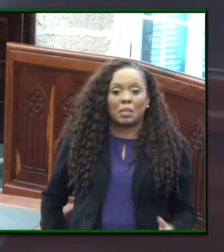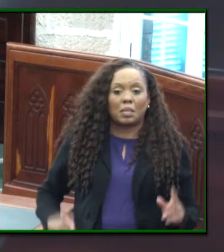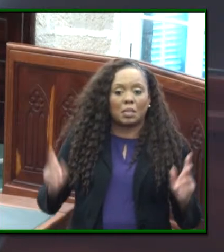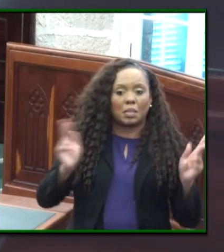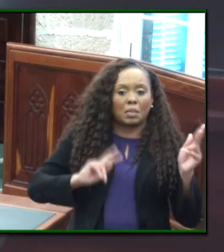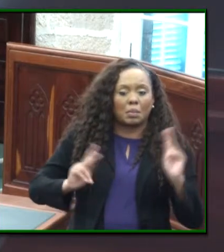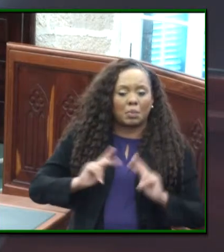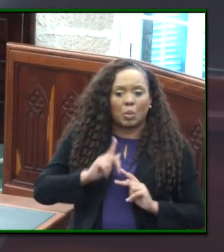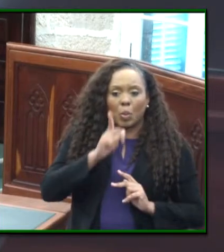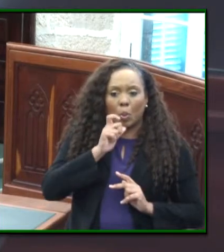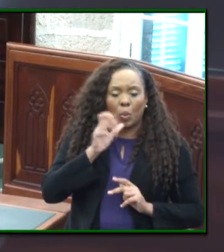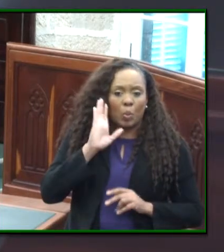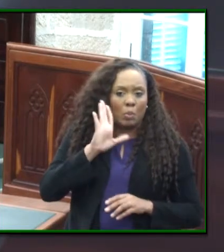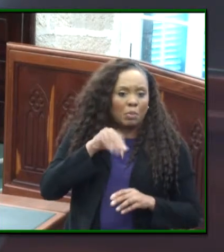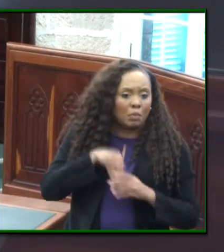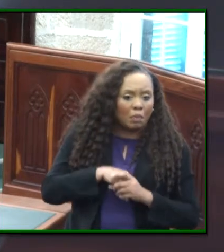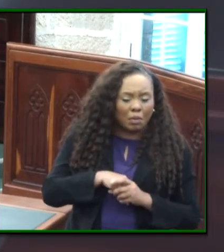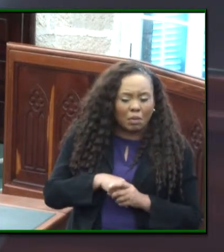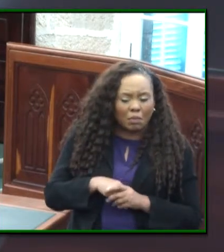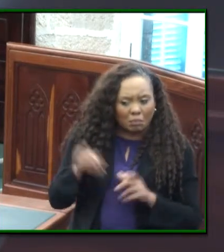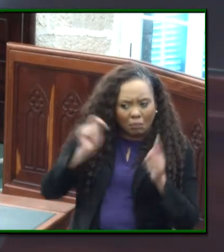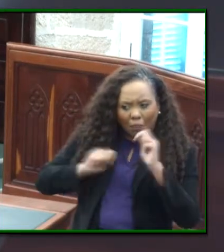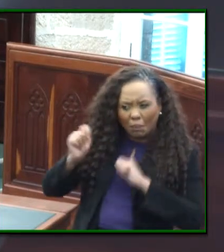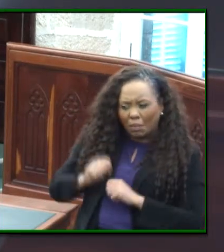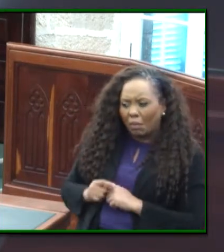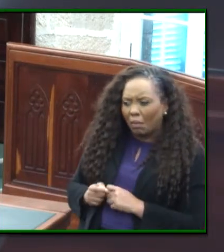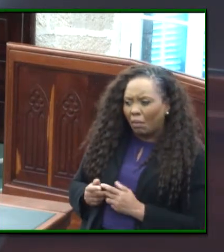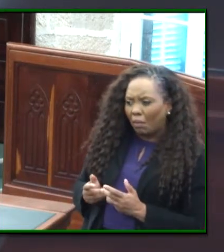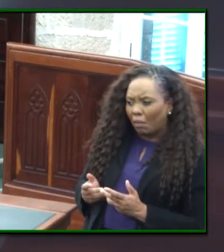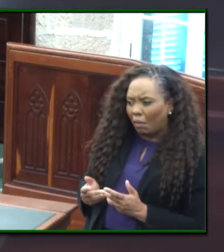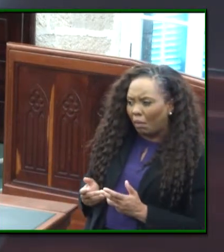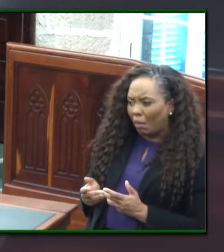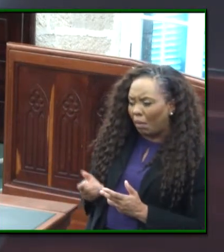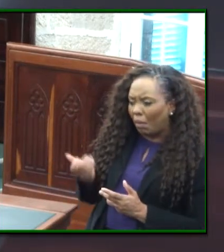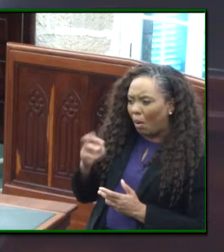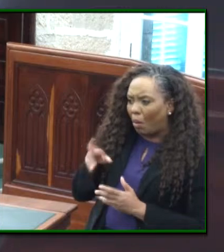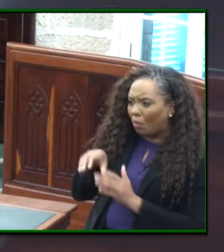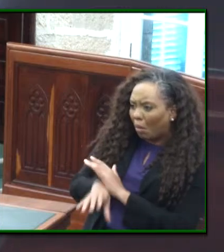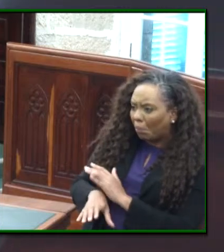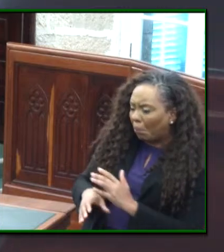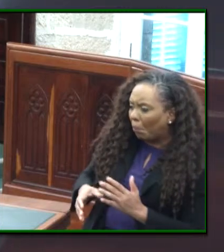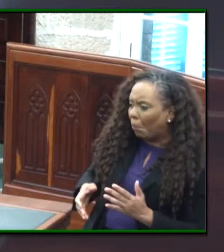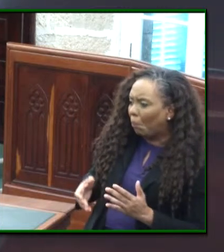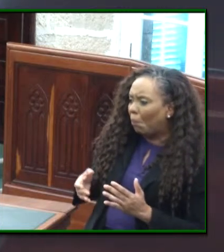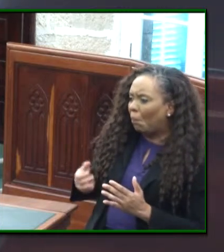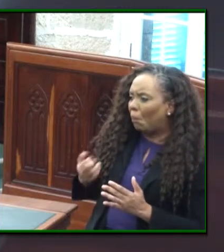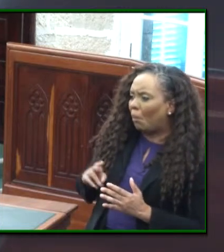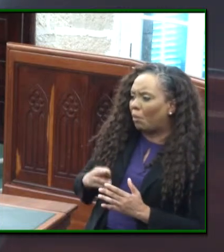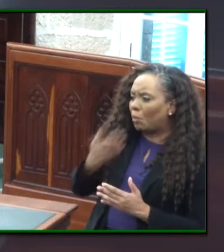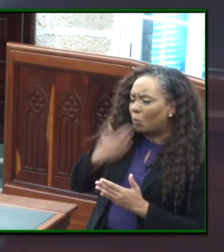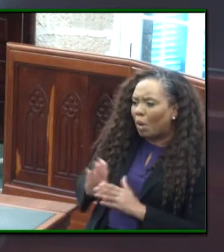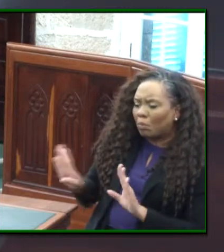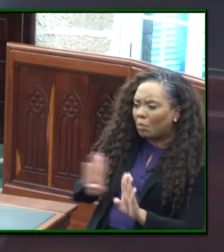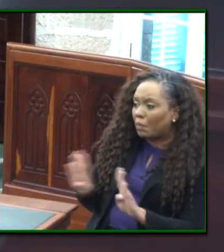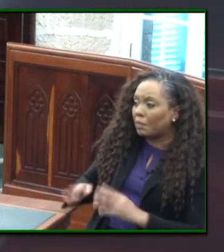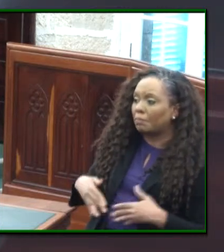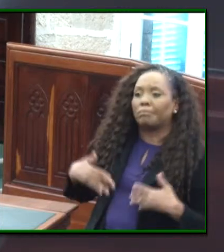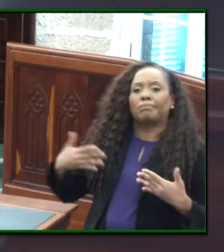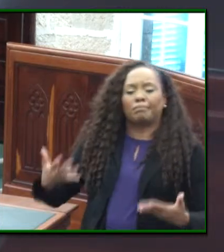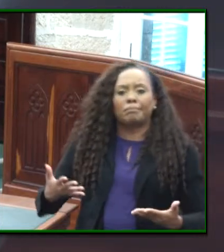involved in mischief and other unwholesome acts. So for